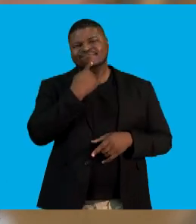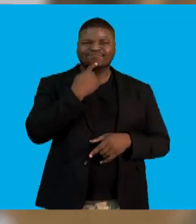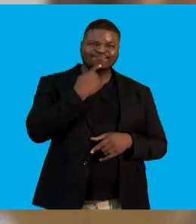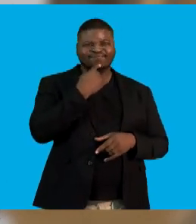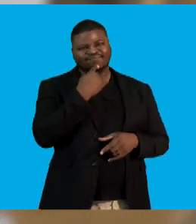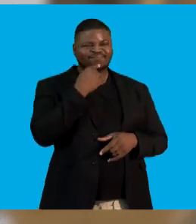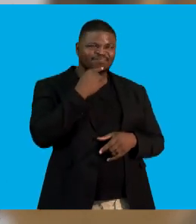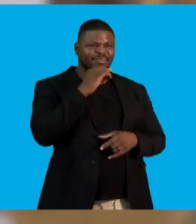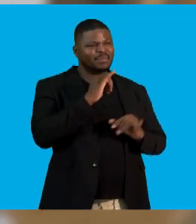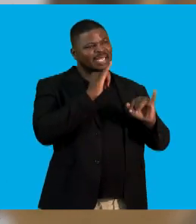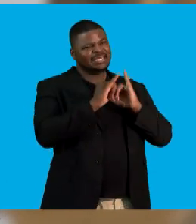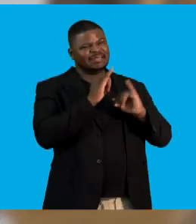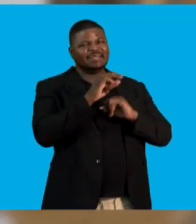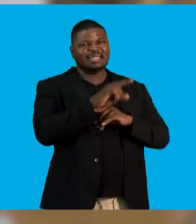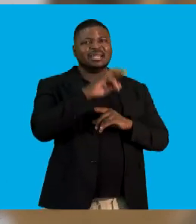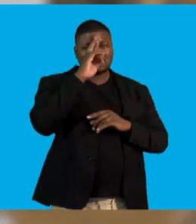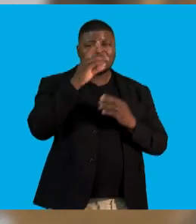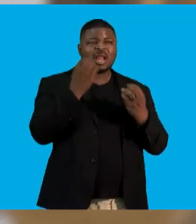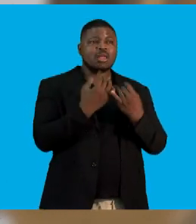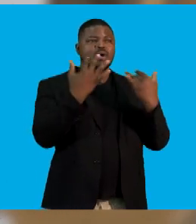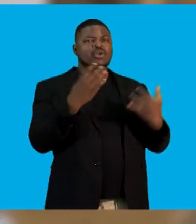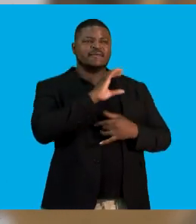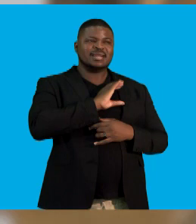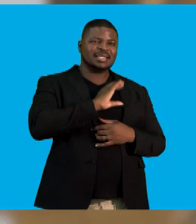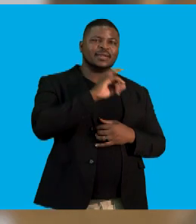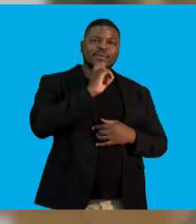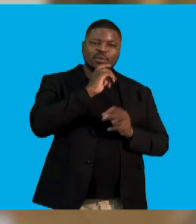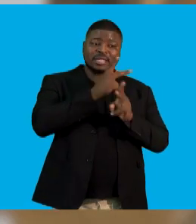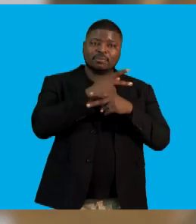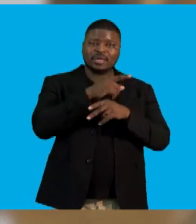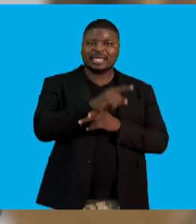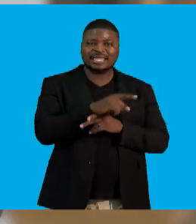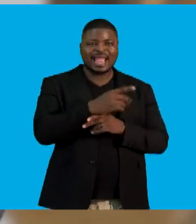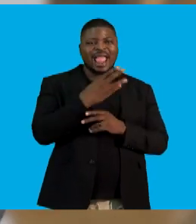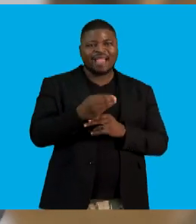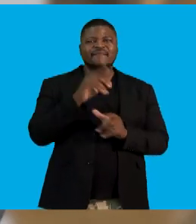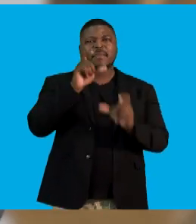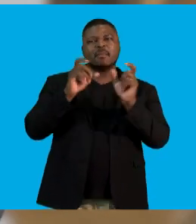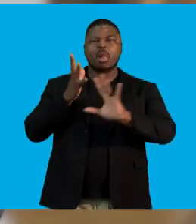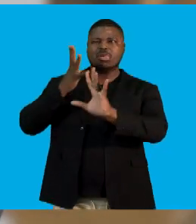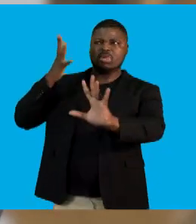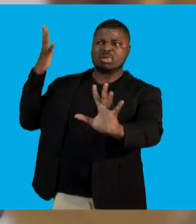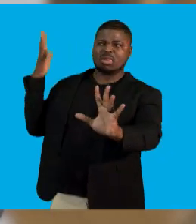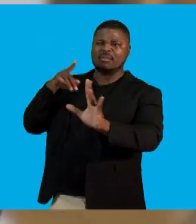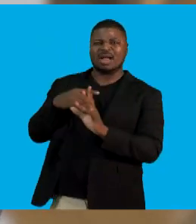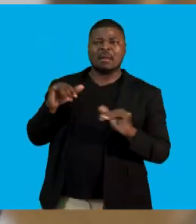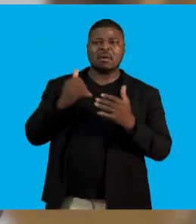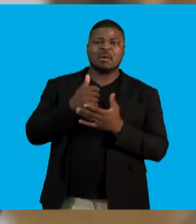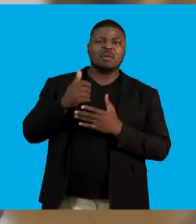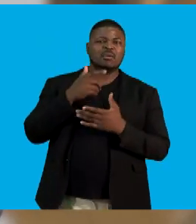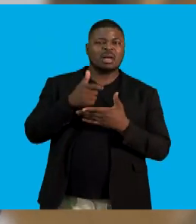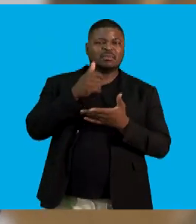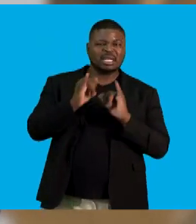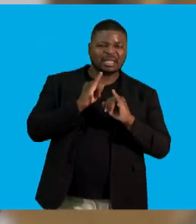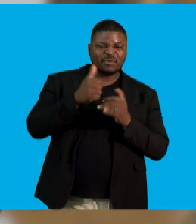you know, the top of the range. A lot of clients use their product. So having all of these people sit down and answer questions, I think it's time consuming. I